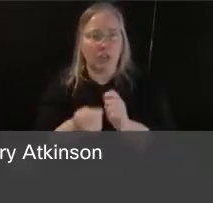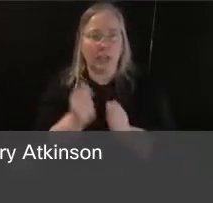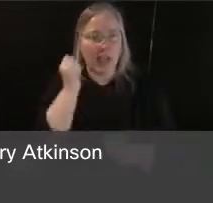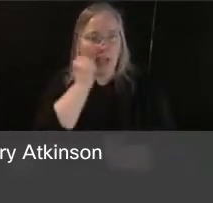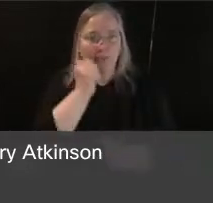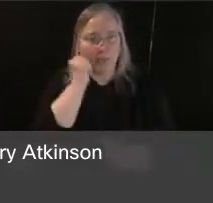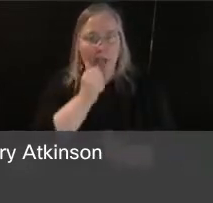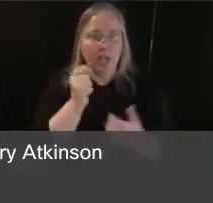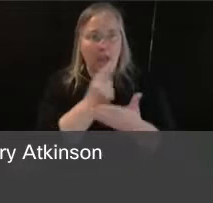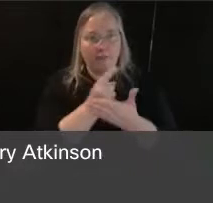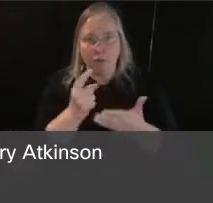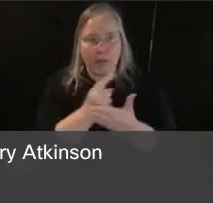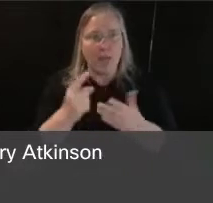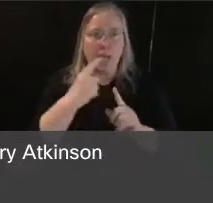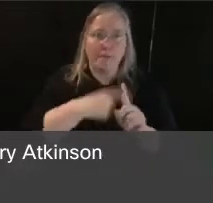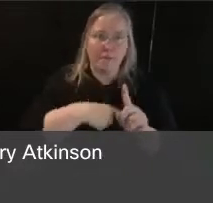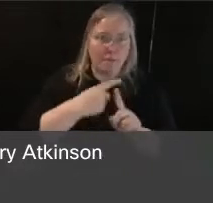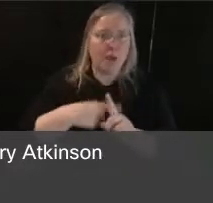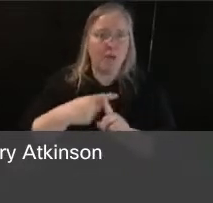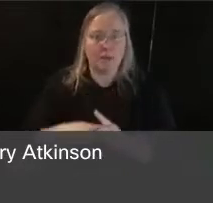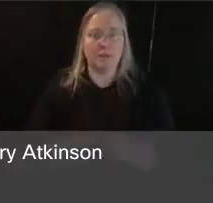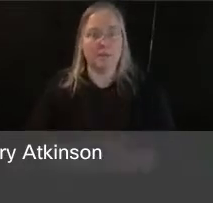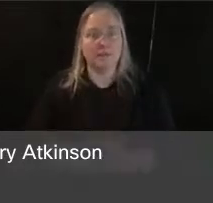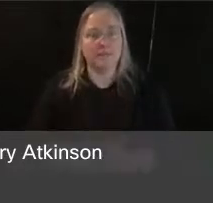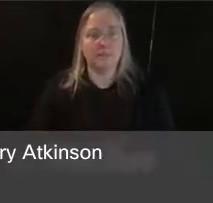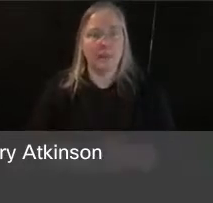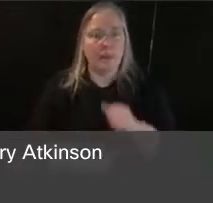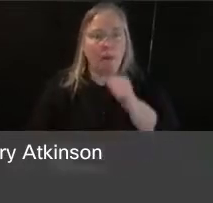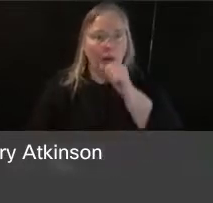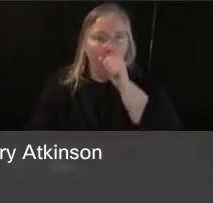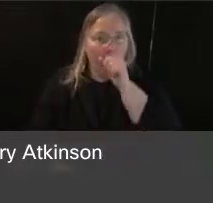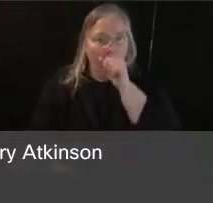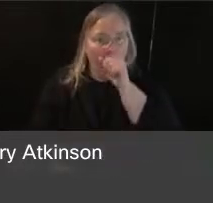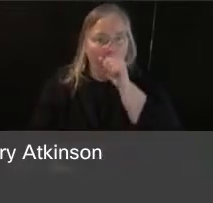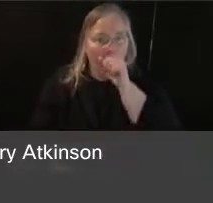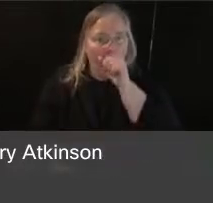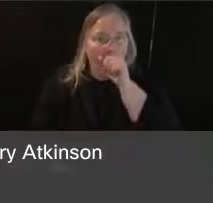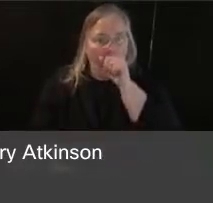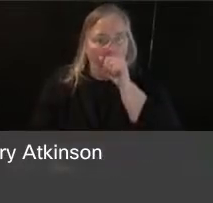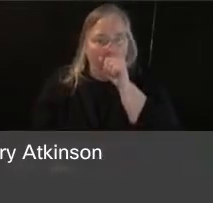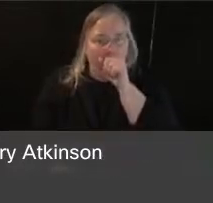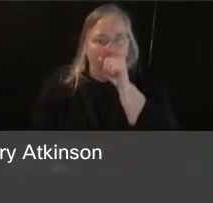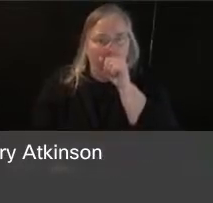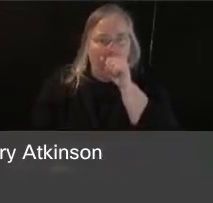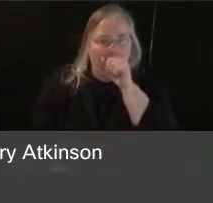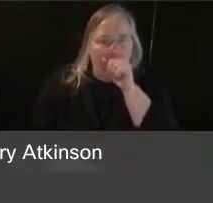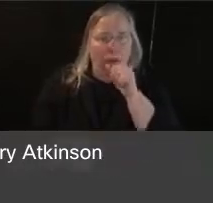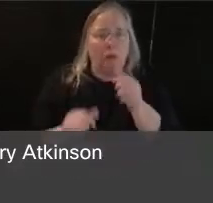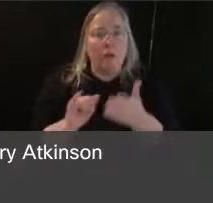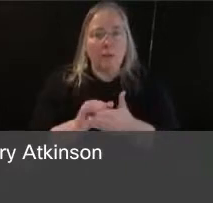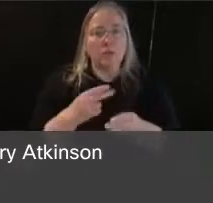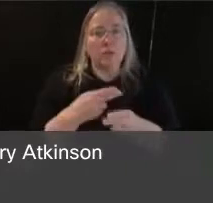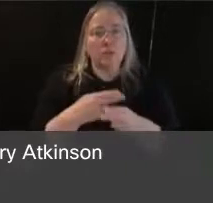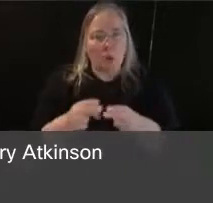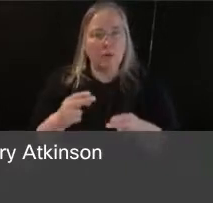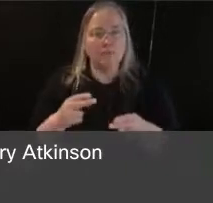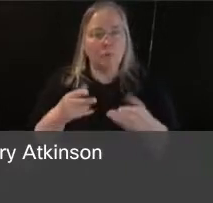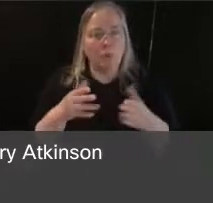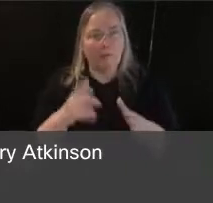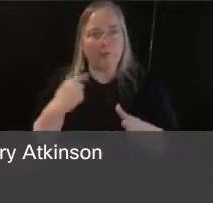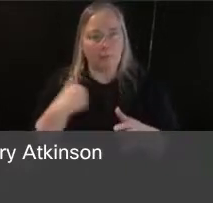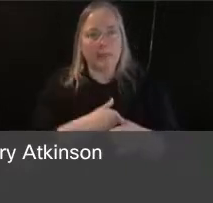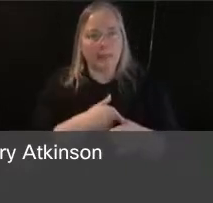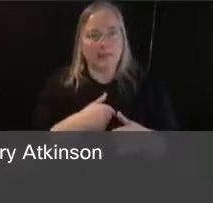week to week, month to month. So that's maybe a shorthanded way of me saying, I'm not responsible for the forecast outcomes.